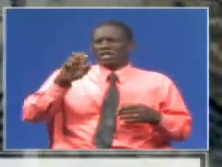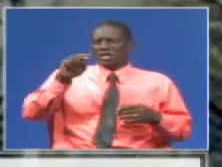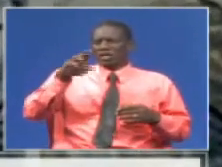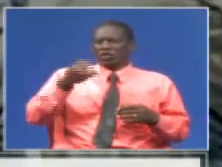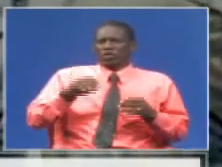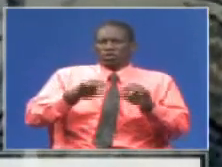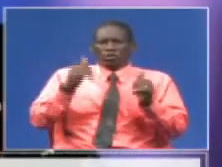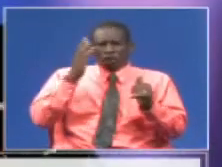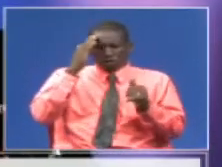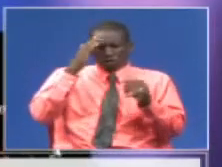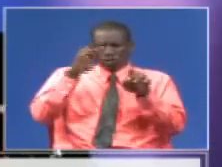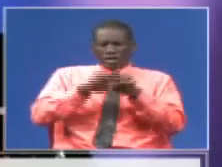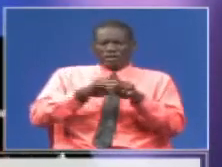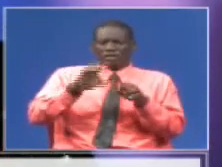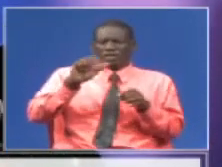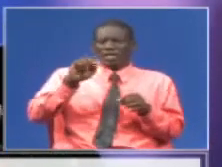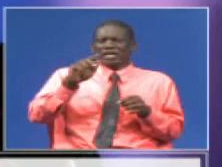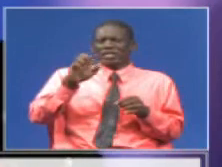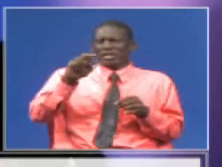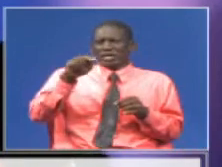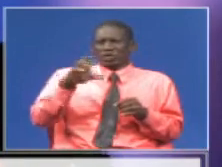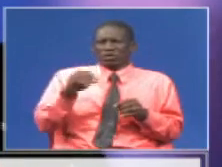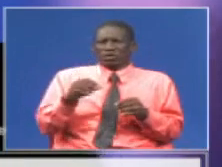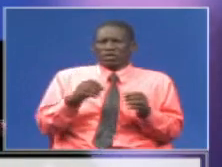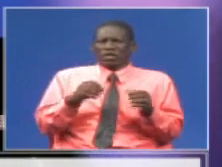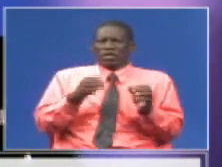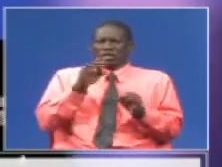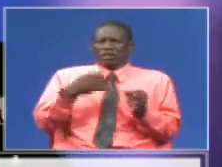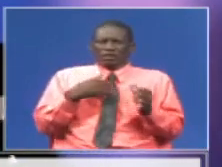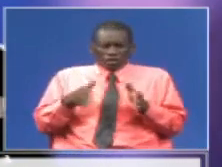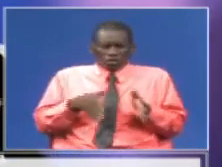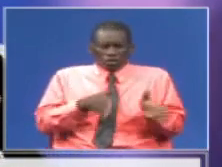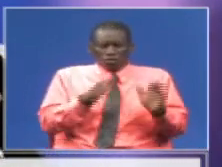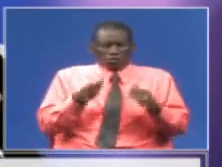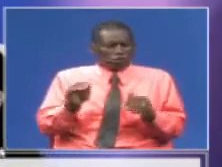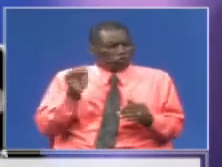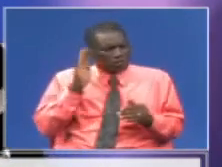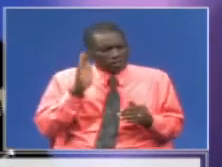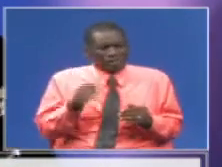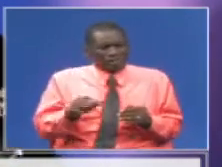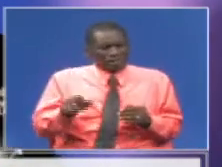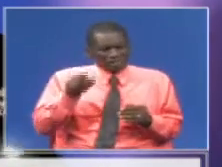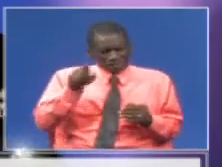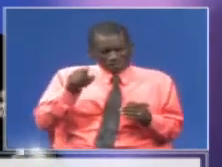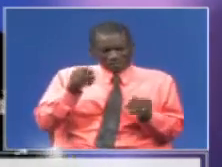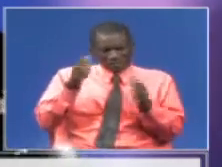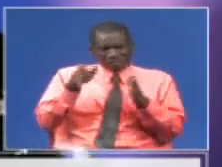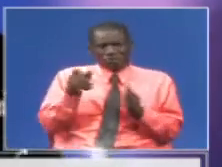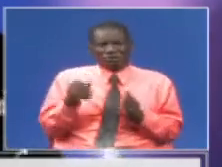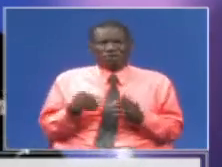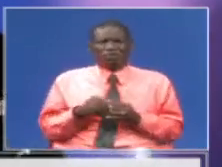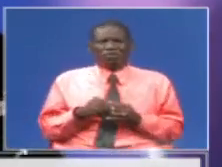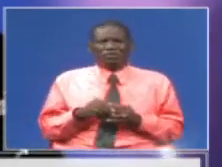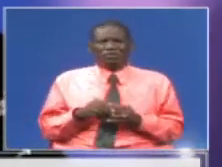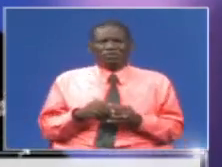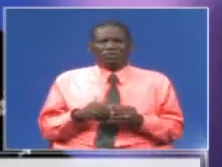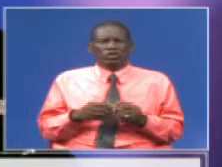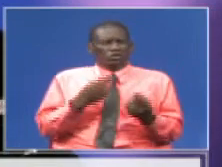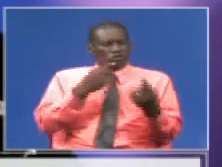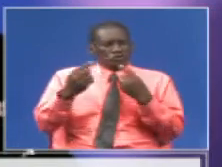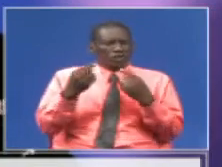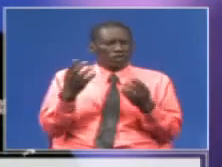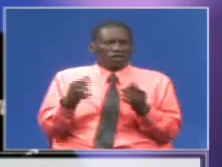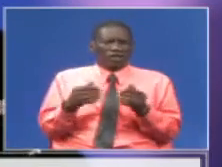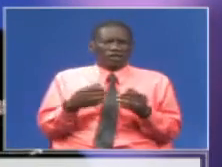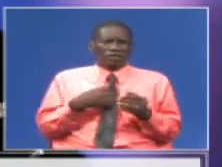known as Kantano. Time that I had opportunities to listen of him to him airing,